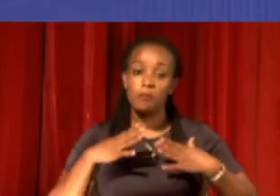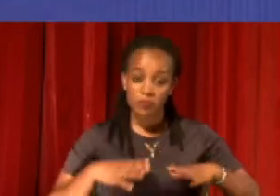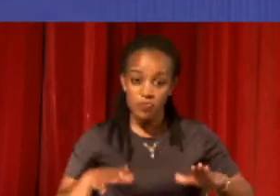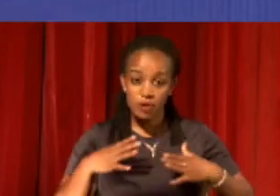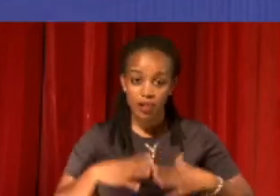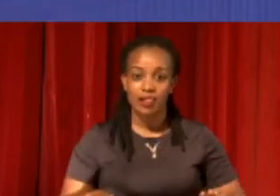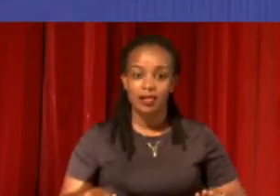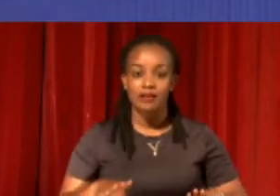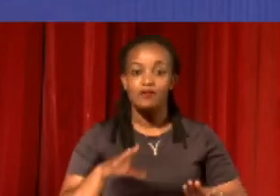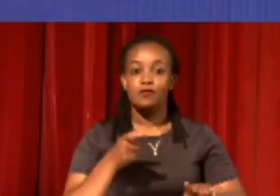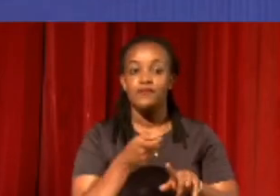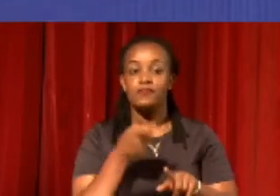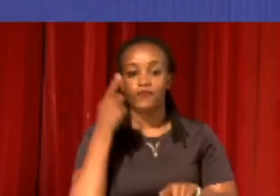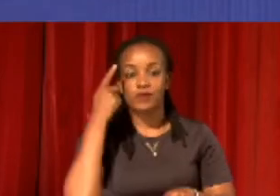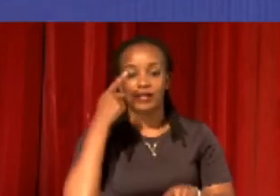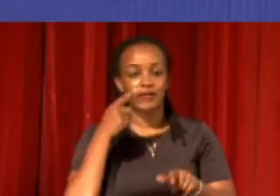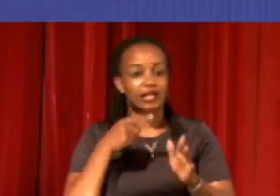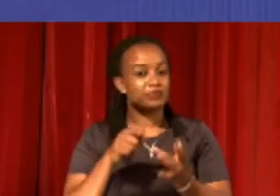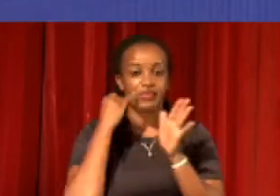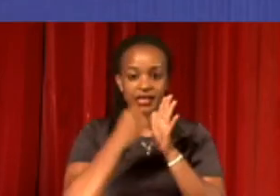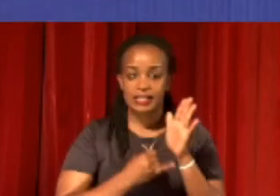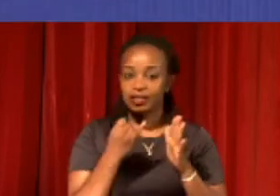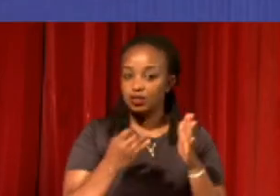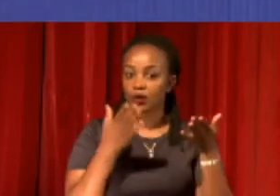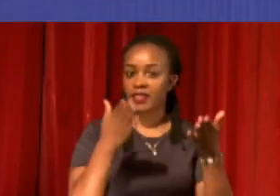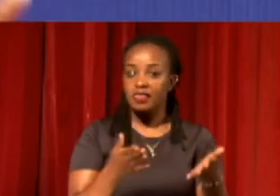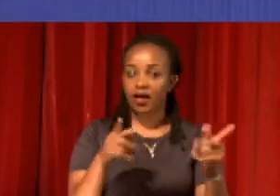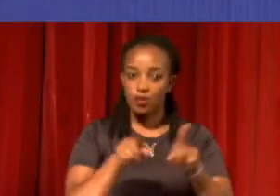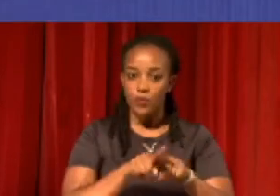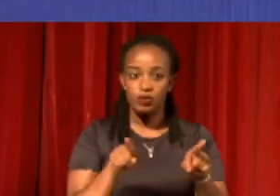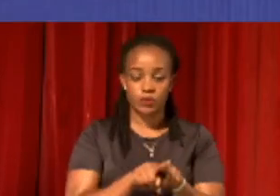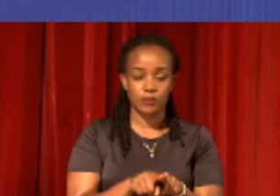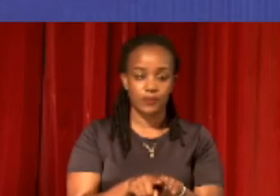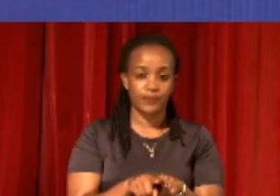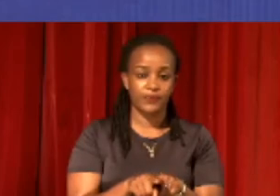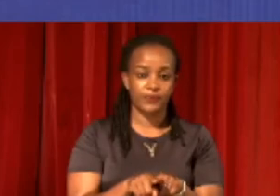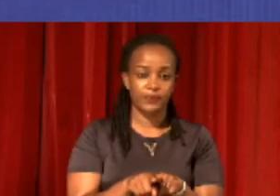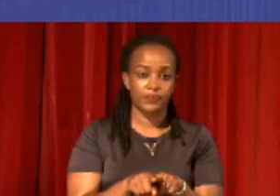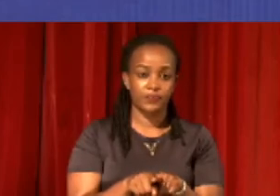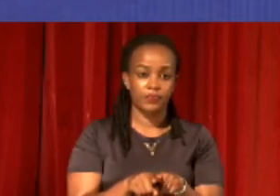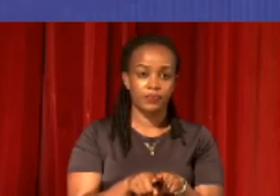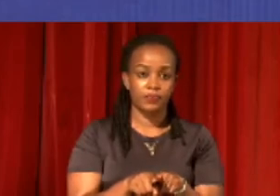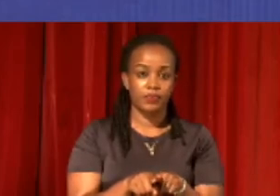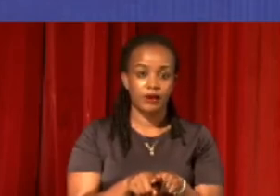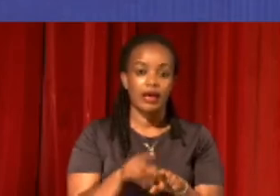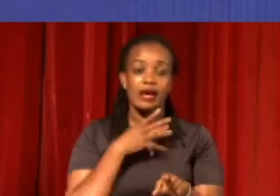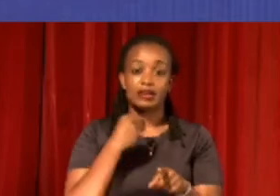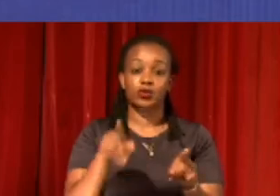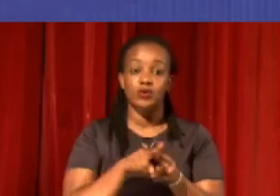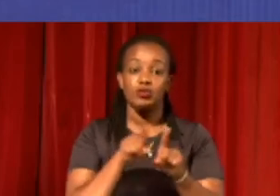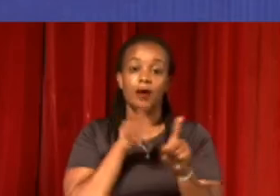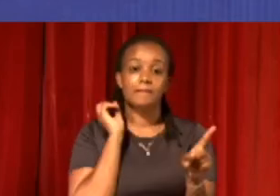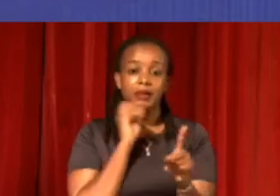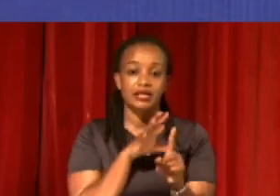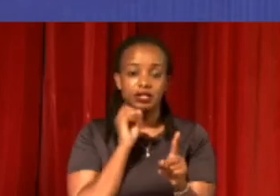6,000 musicians, I'm also going to touch over 6 to provide that leadership to them and that mentorship. You know, sometimes an